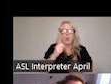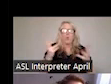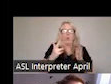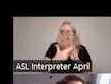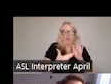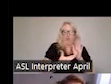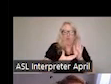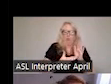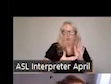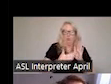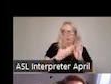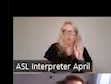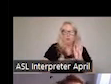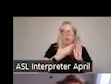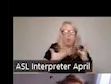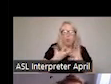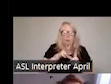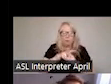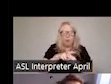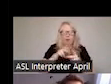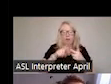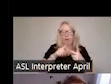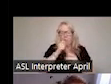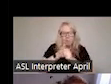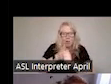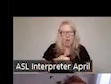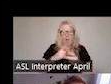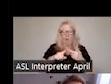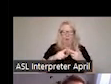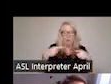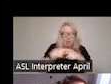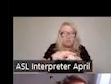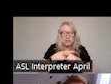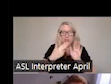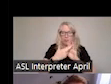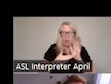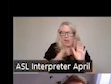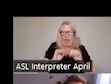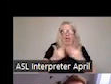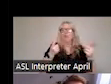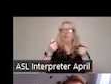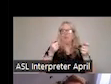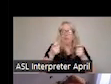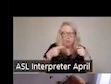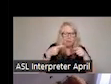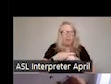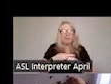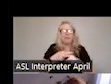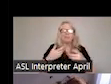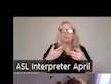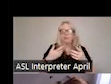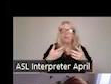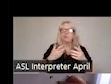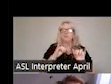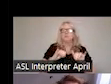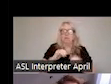even talking about? What rules apply? What rules are we following? Do they conflict? How are we dealing with conflict? And I saw that someone